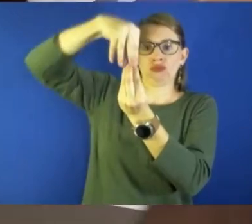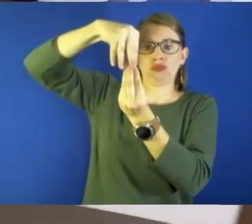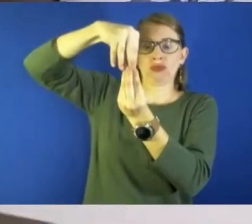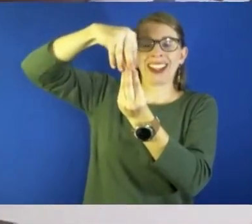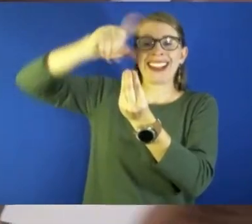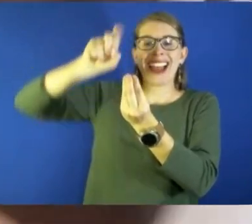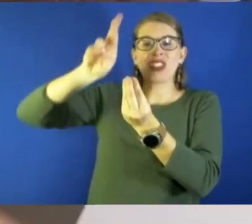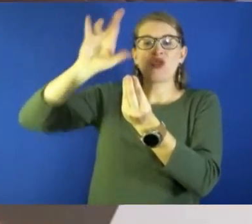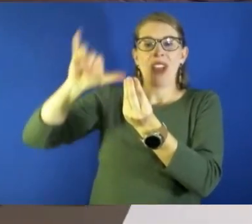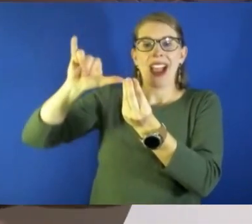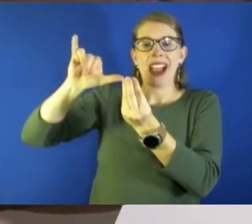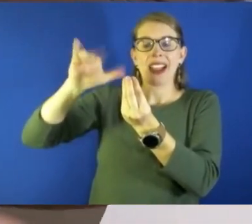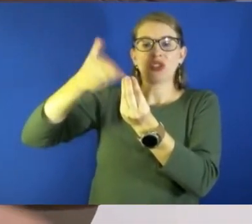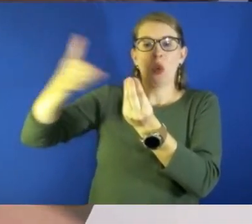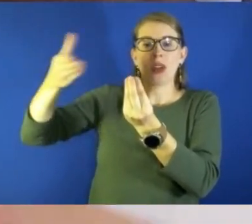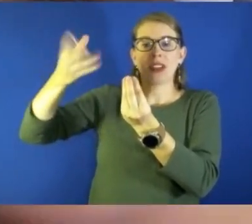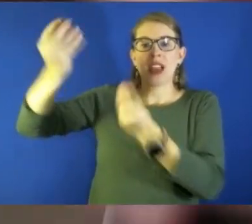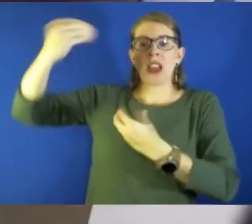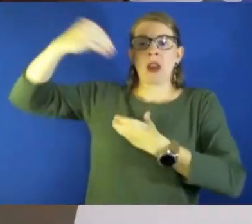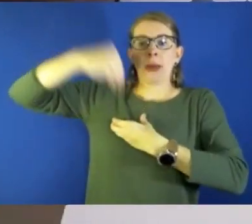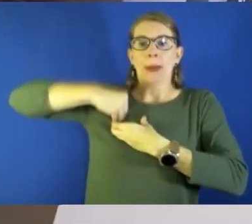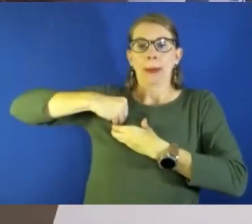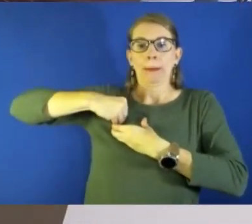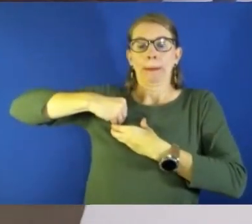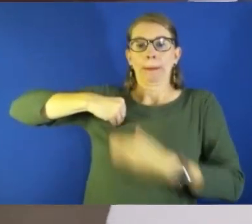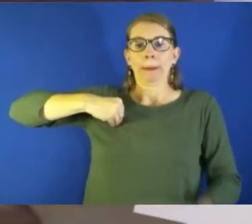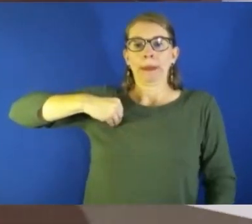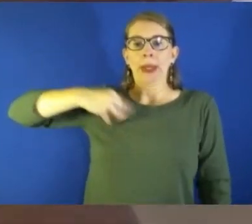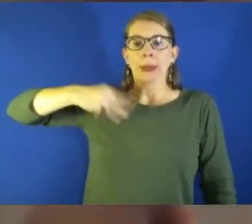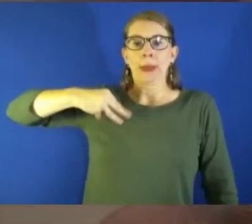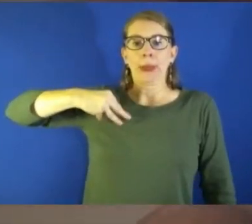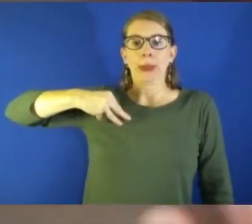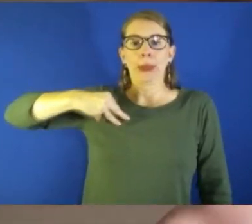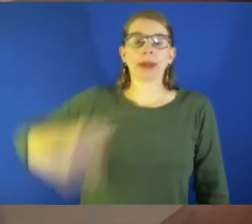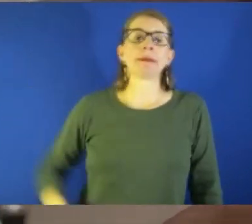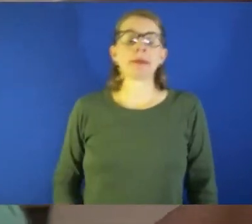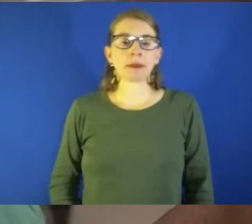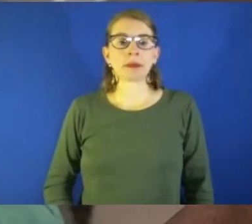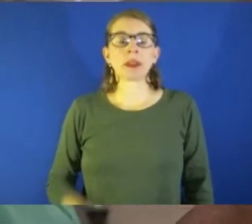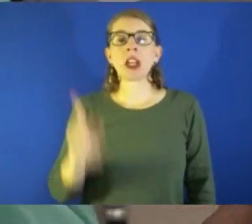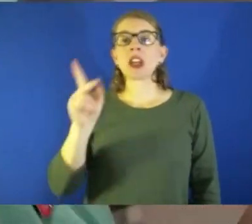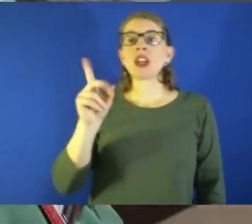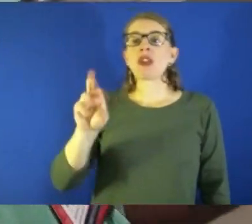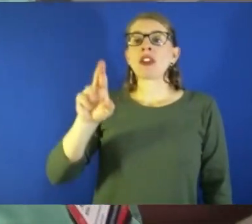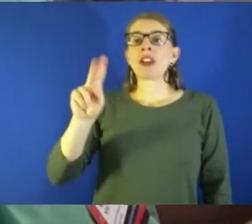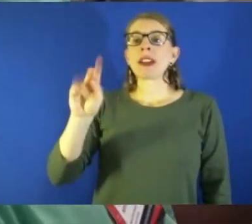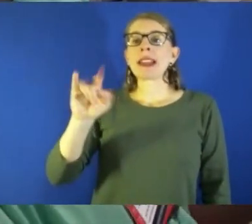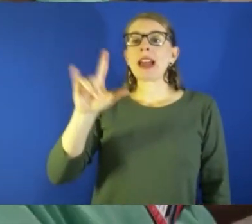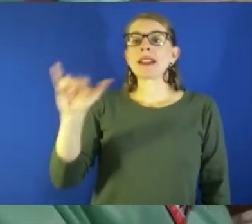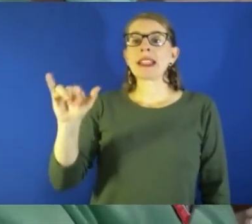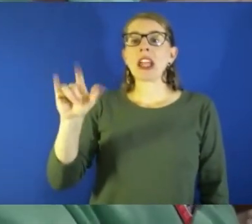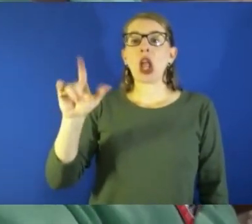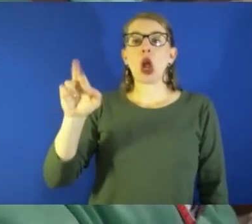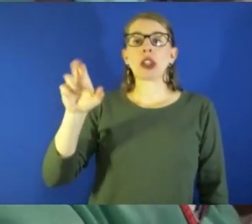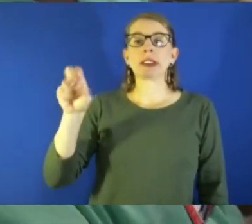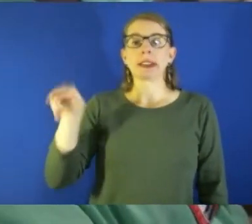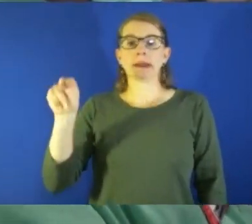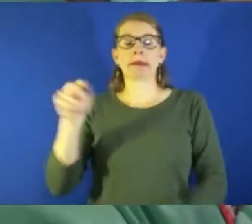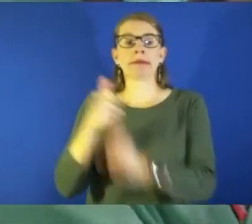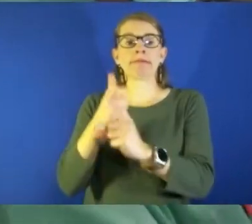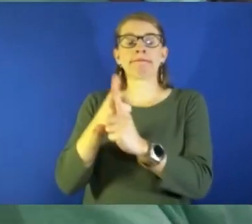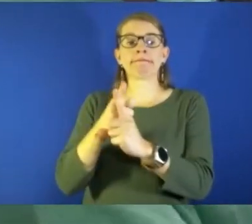Okay. And then we insert it inside the cavity. So Dr. Kelsey Larson, who is the surgeon, has a whole bunch of